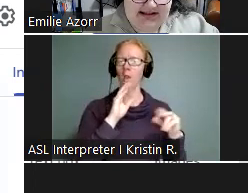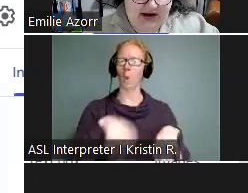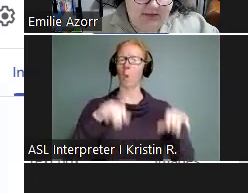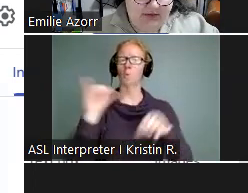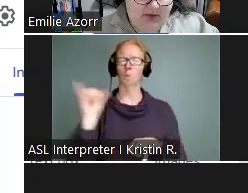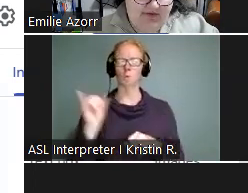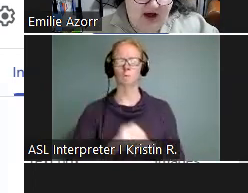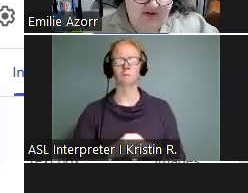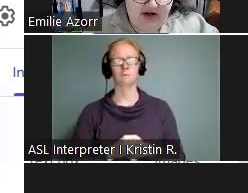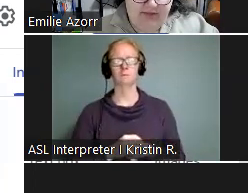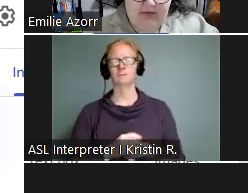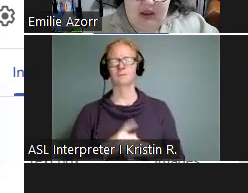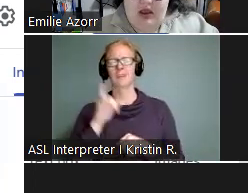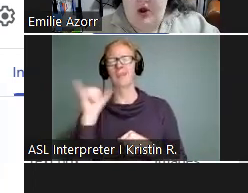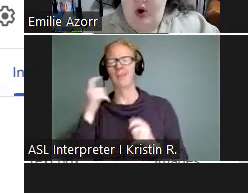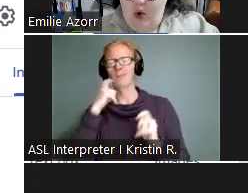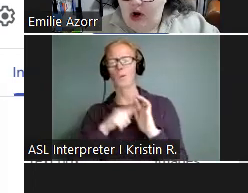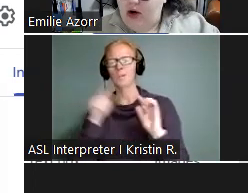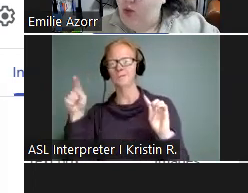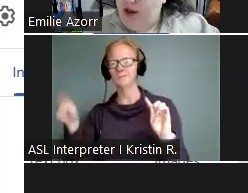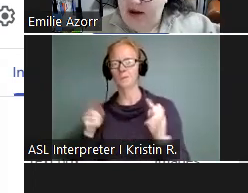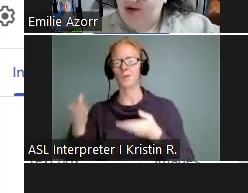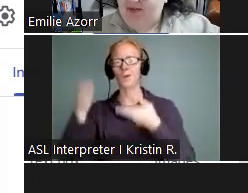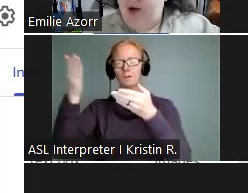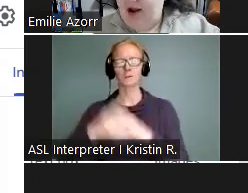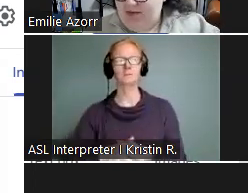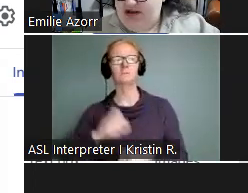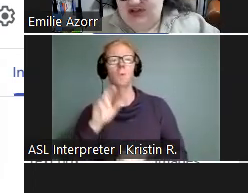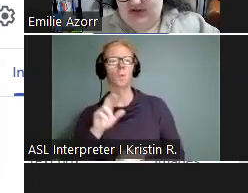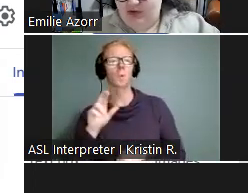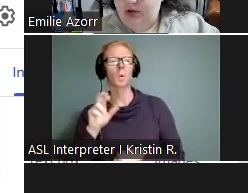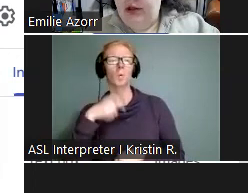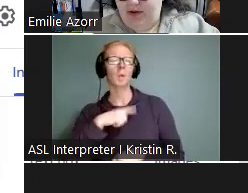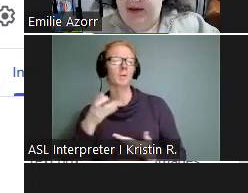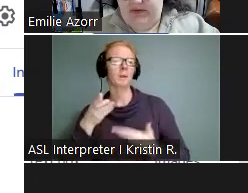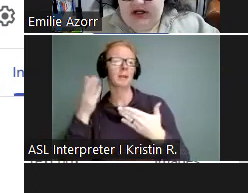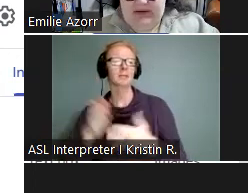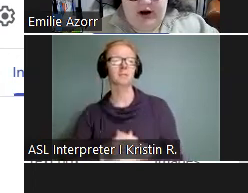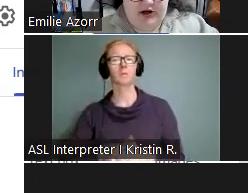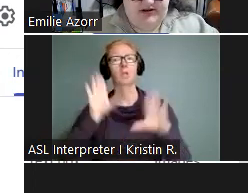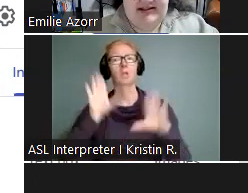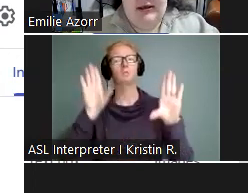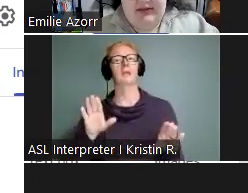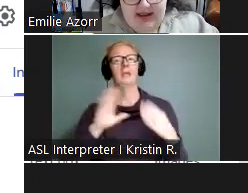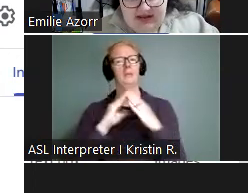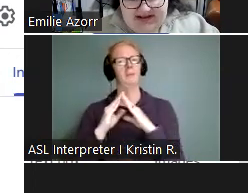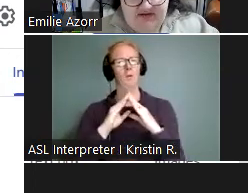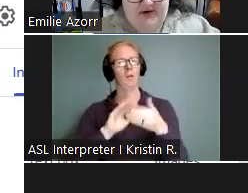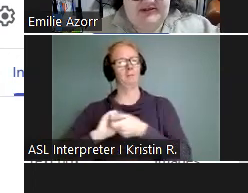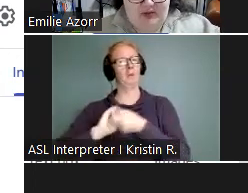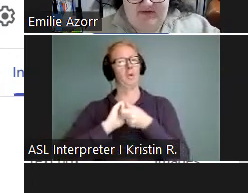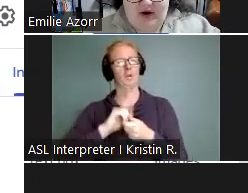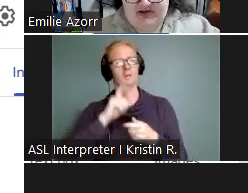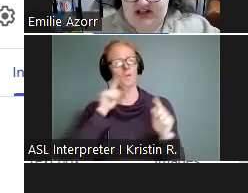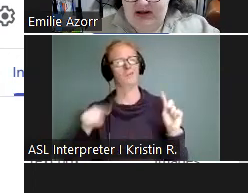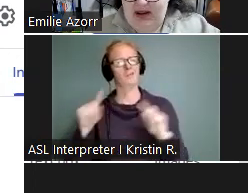these ones here that we've offered, or we can also make recommendations for really great community partners like these